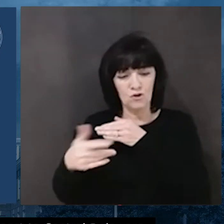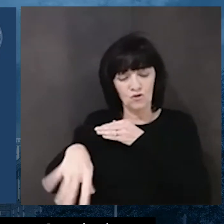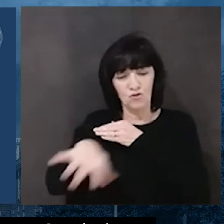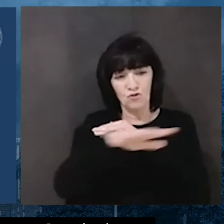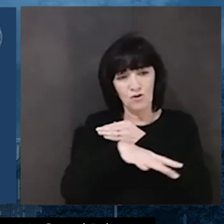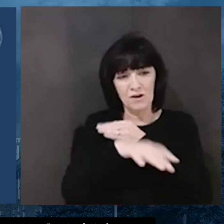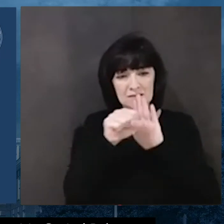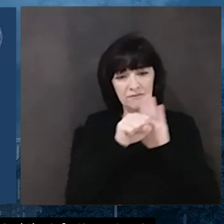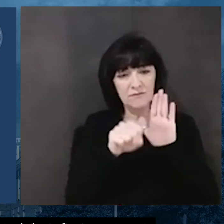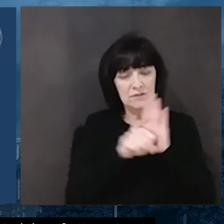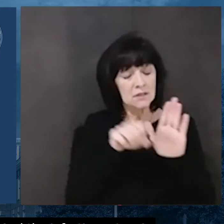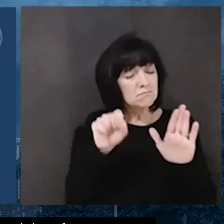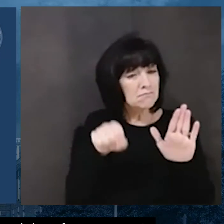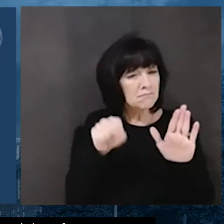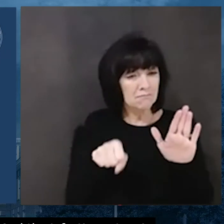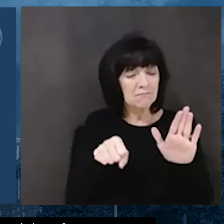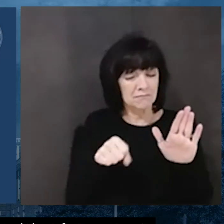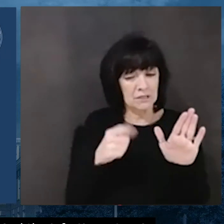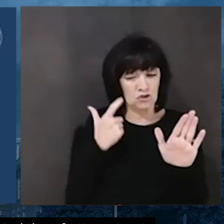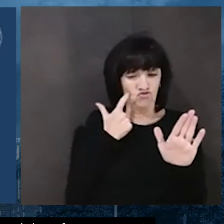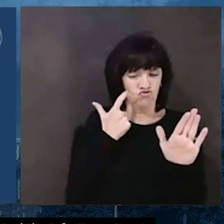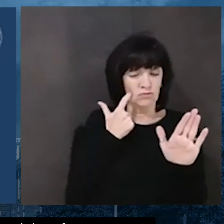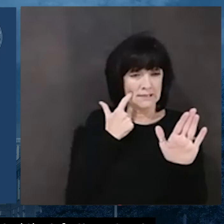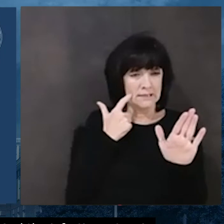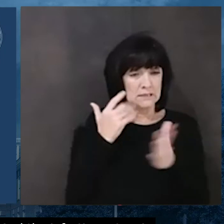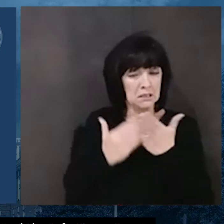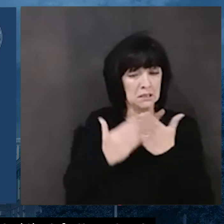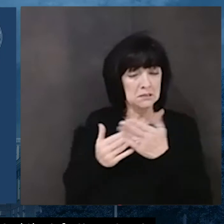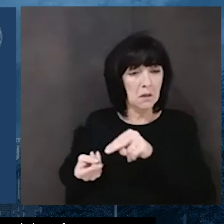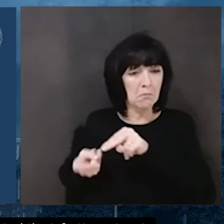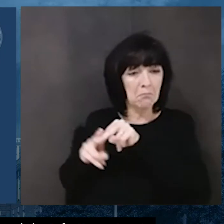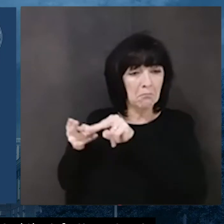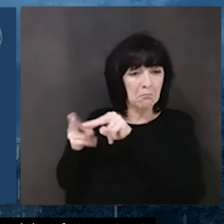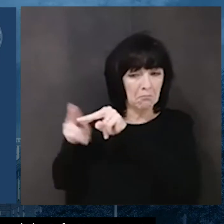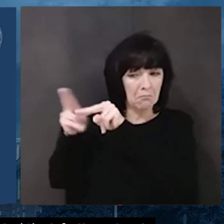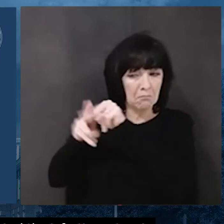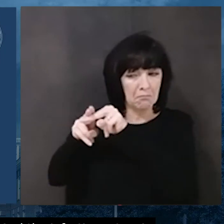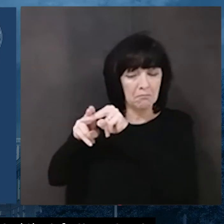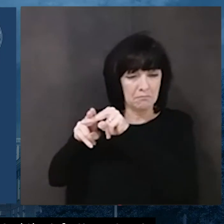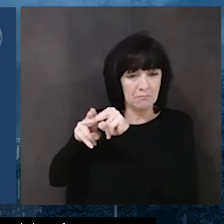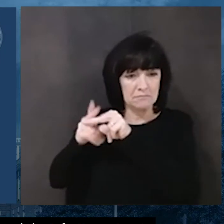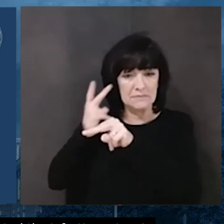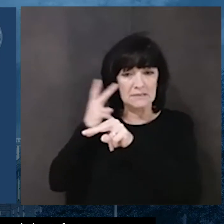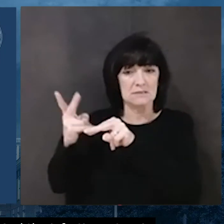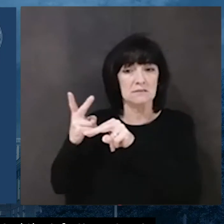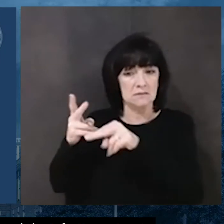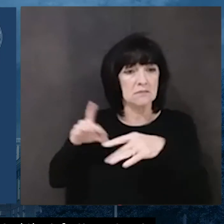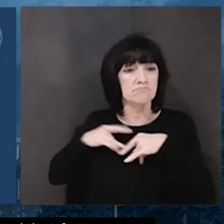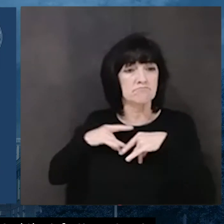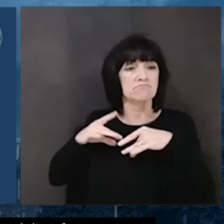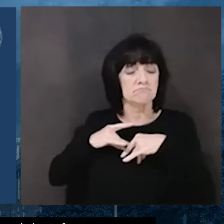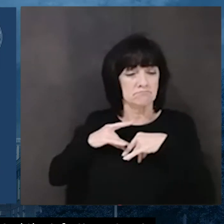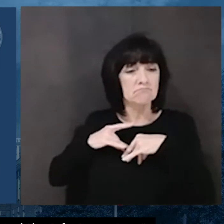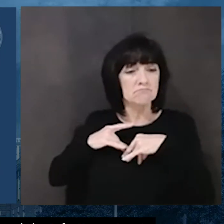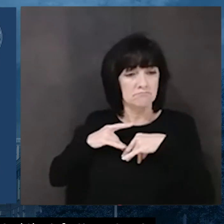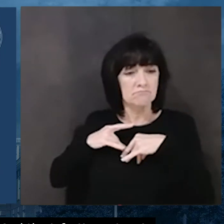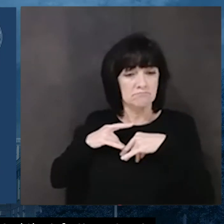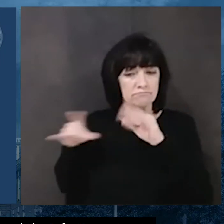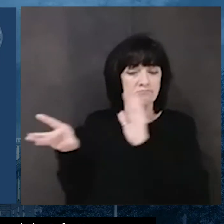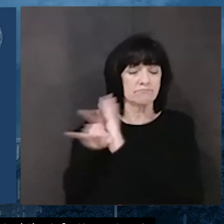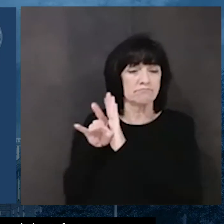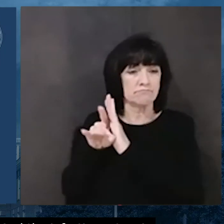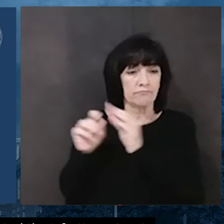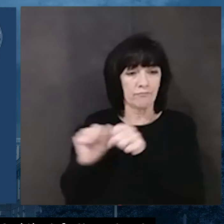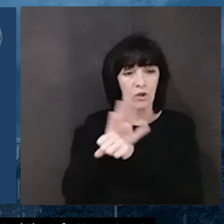in the percent to positive of those tests that are being administered. We're not as administering as many tests as we should